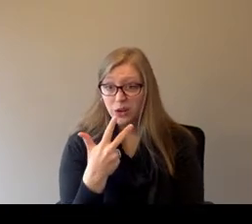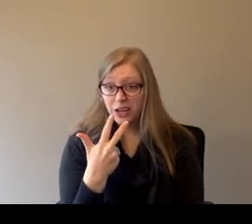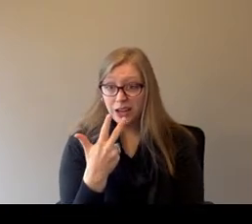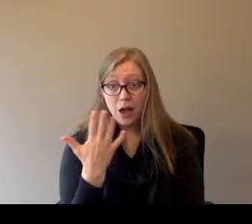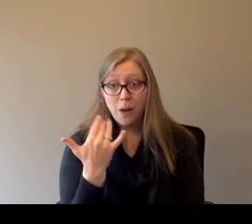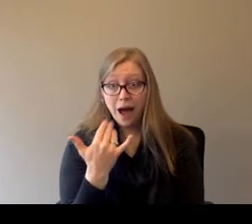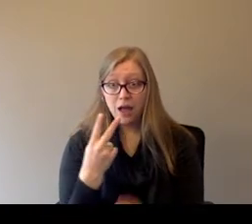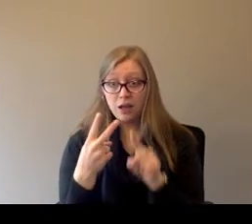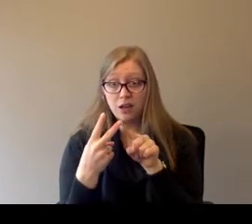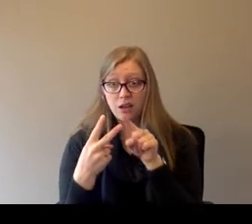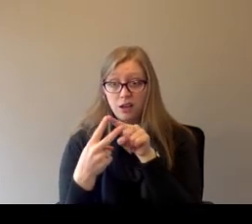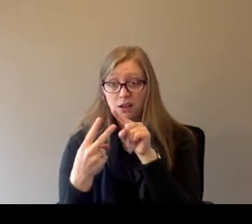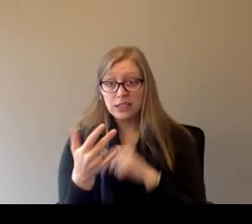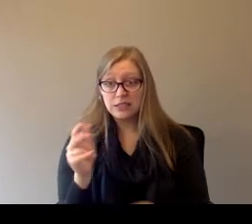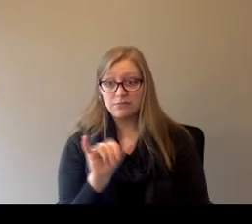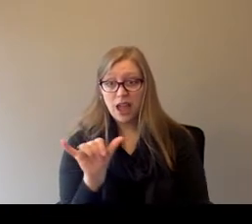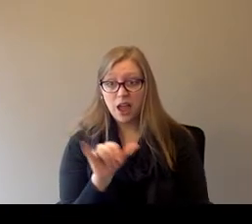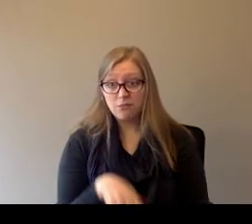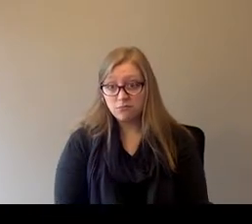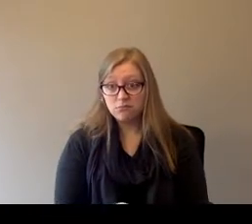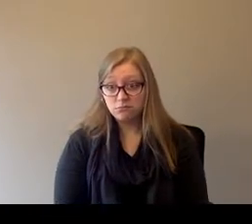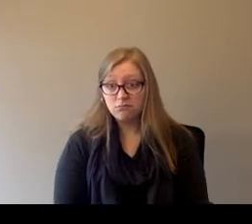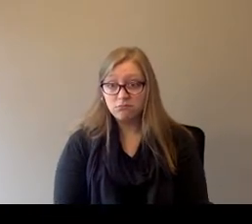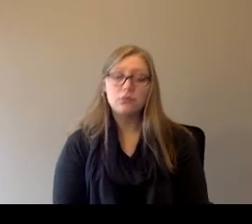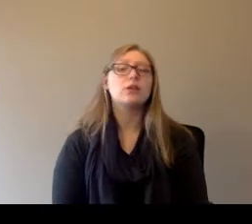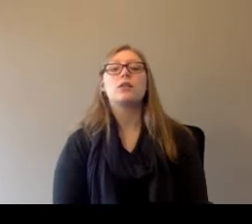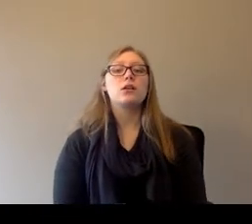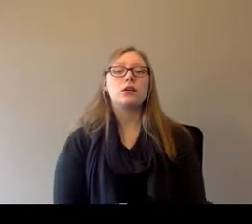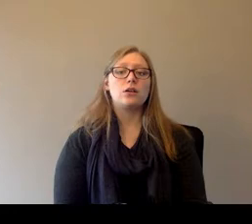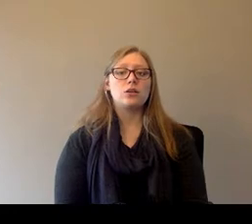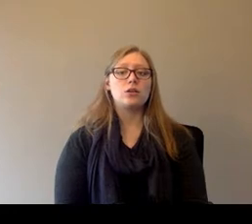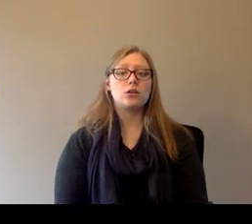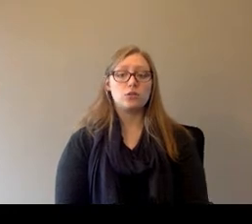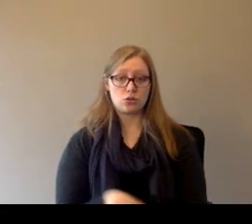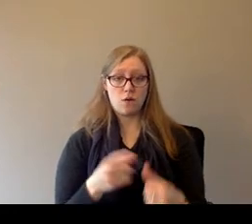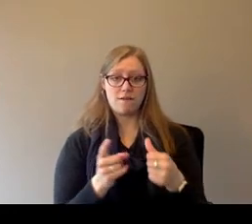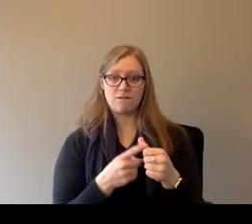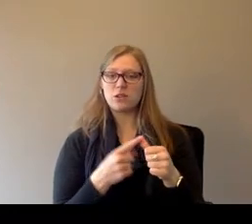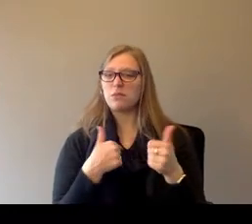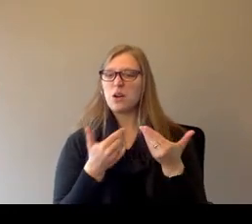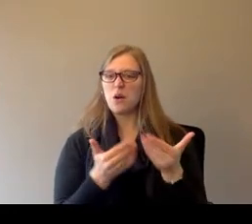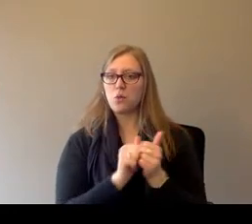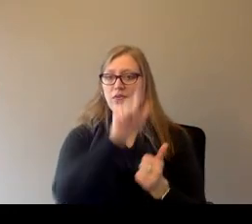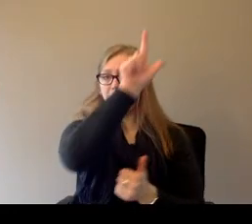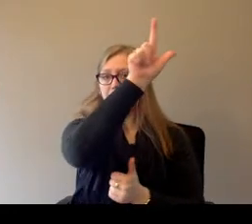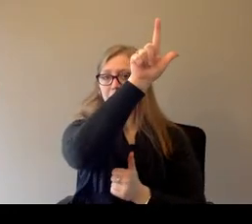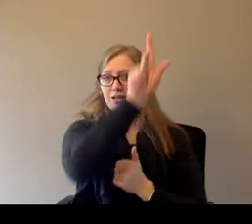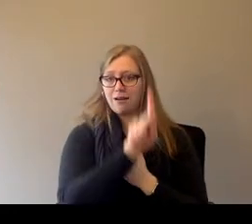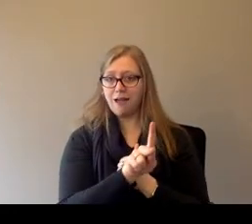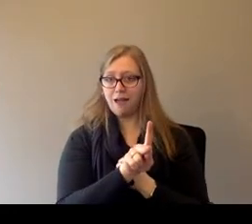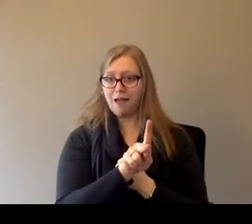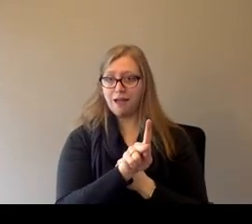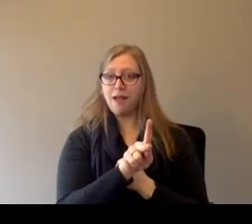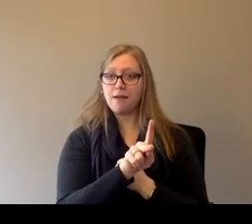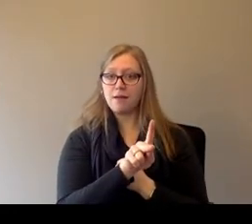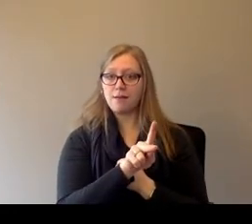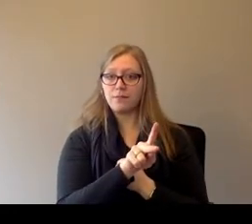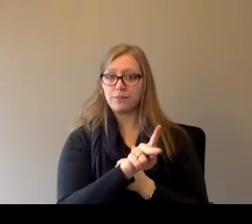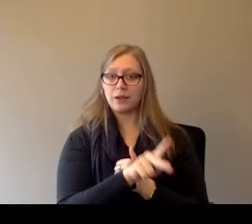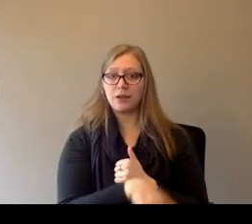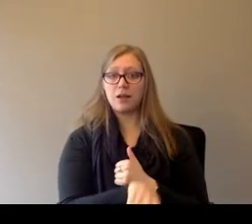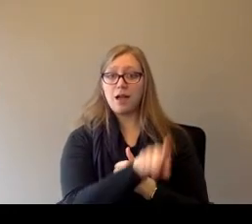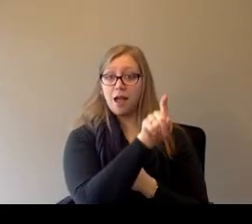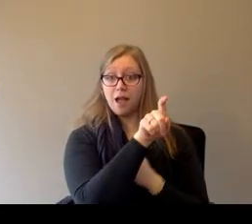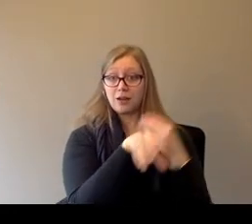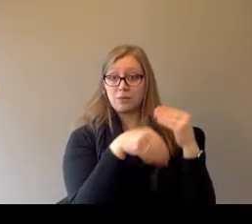So the first place I'll do it is here. I'll say 1.5 plus 3.2. And 1.5 plus